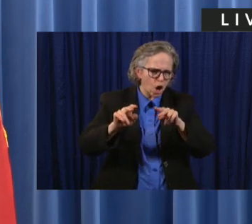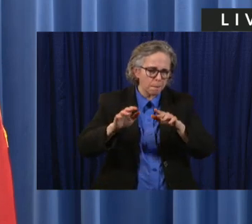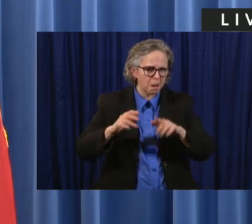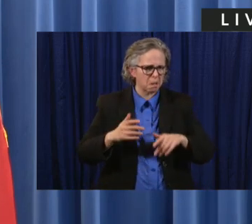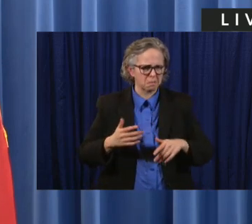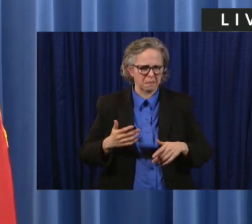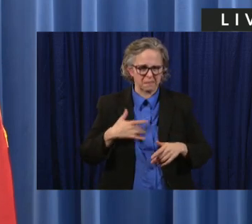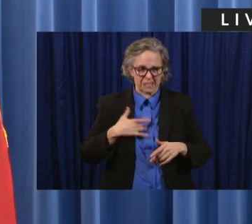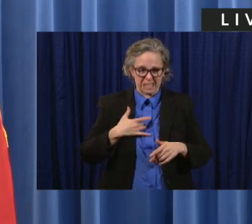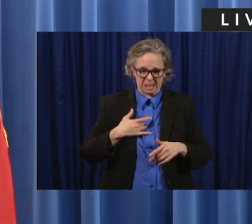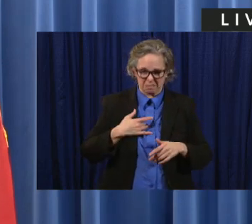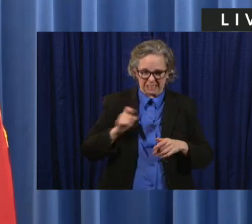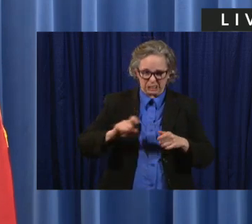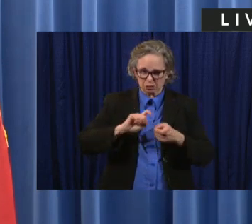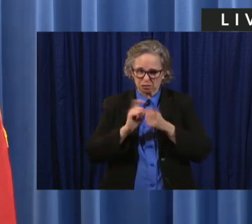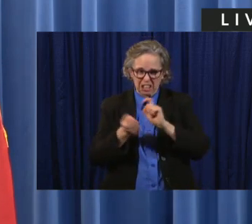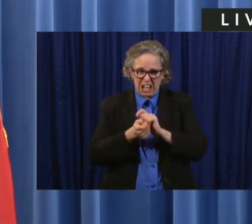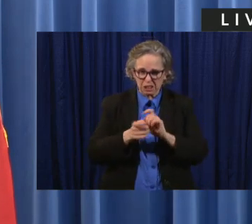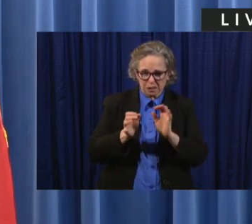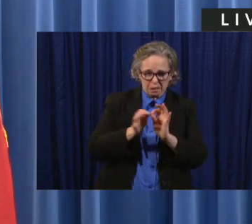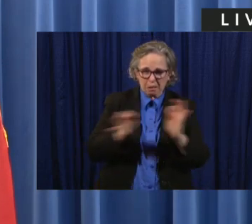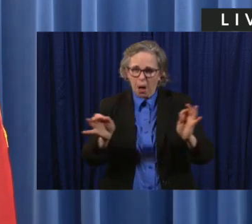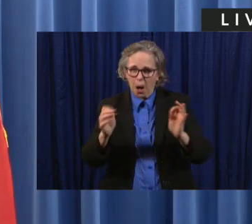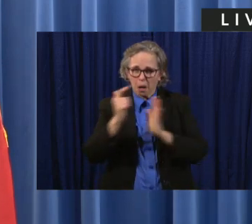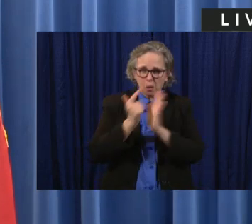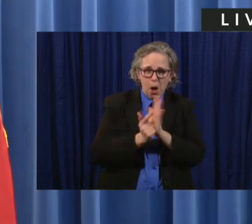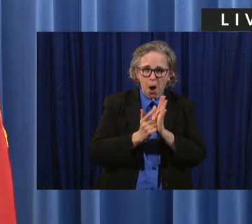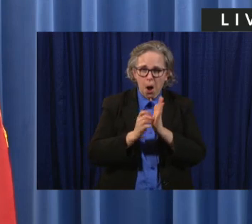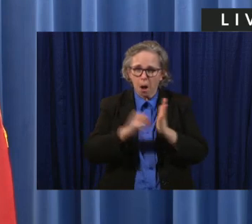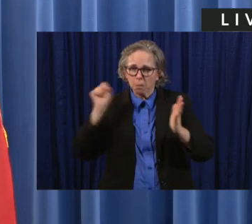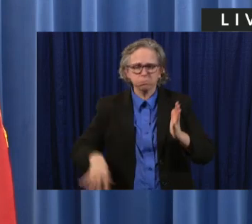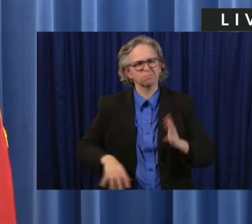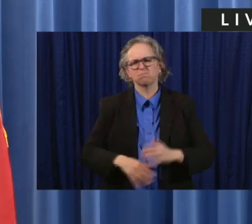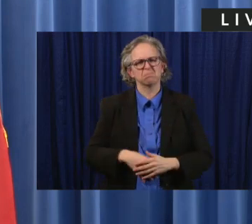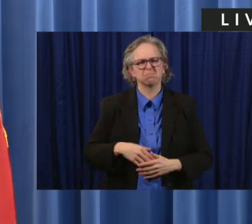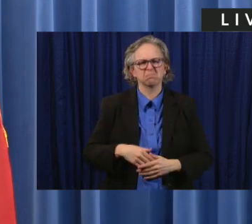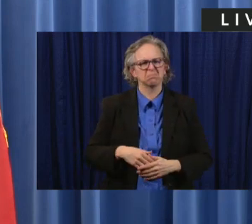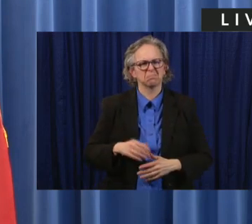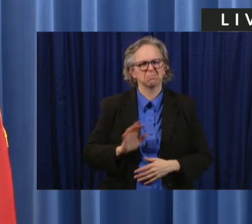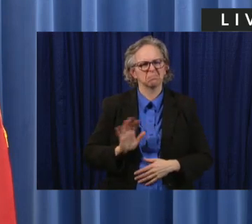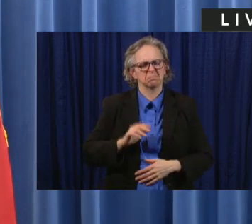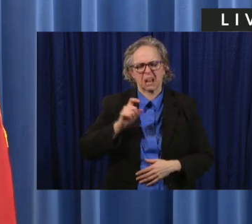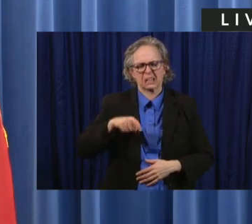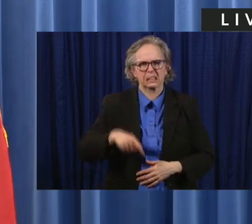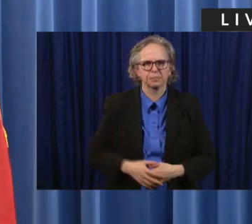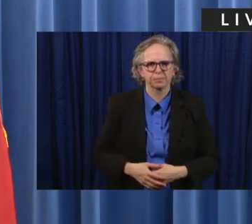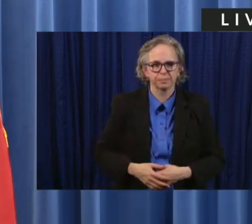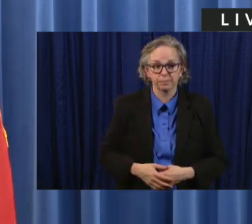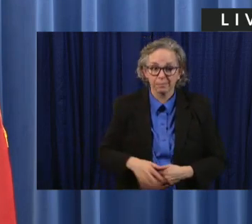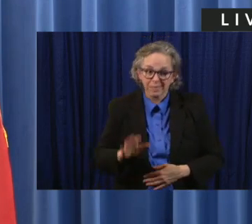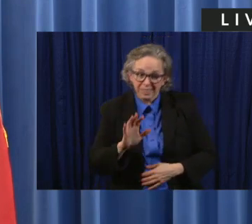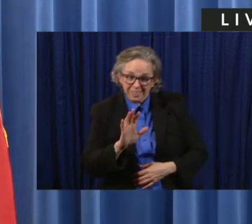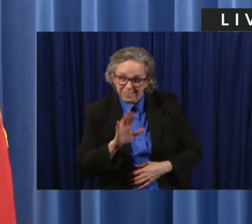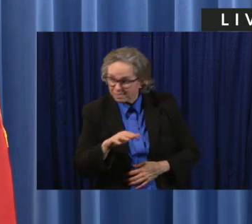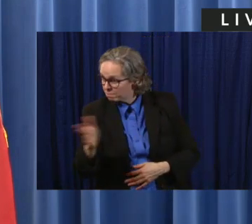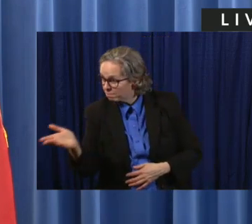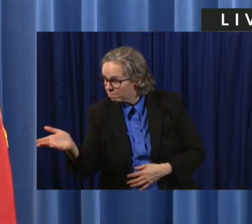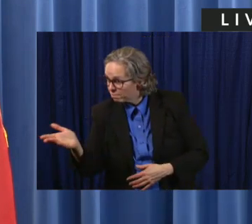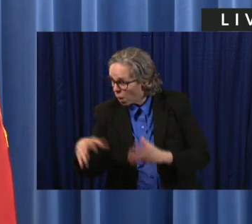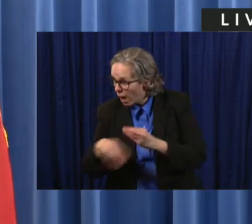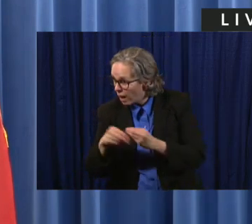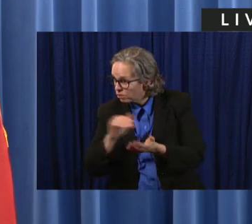something that's not a bridge that we have to cross at this point. Does Dr. Acton have anything to add?